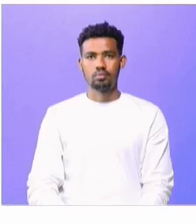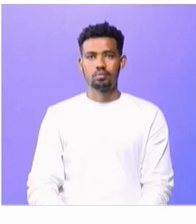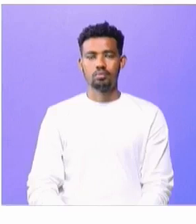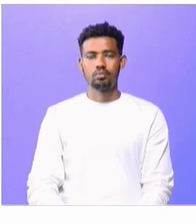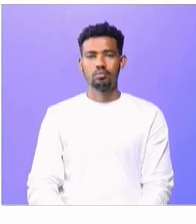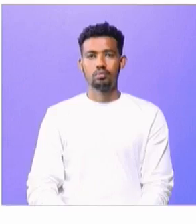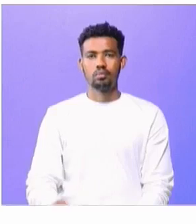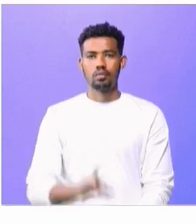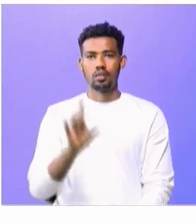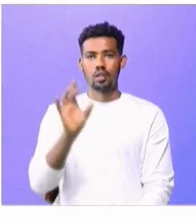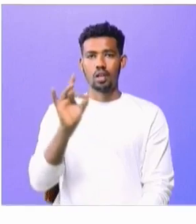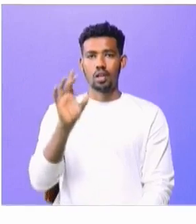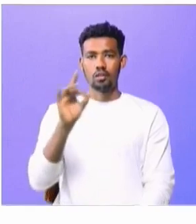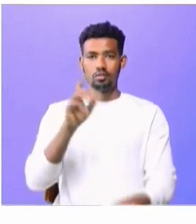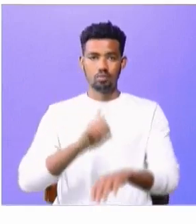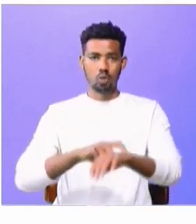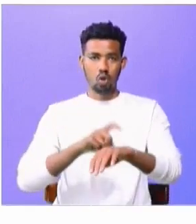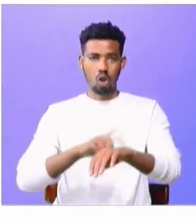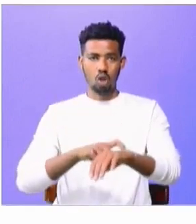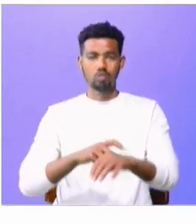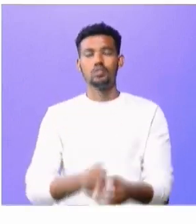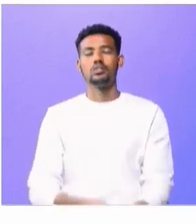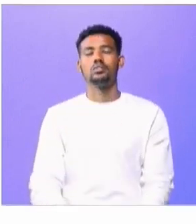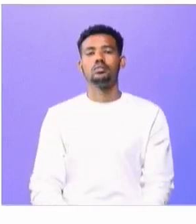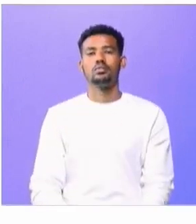8 o'clock.